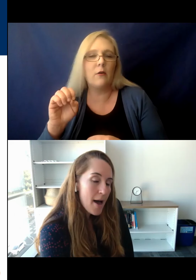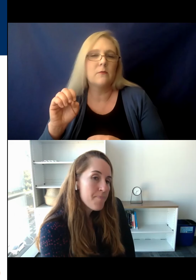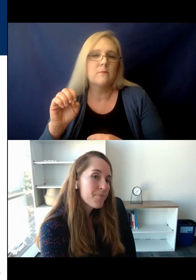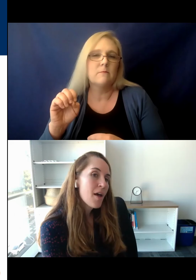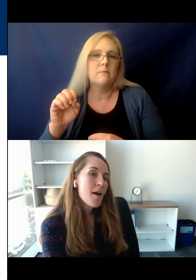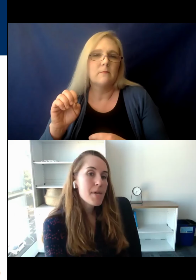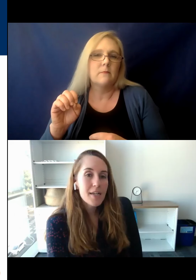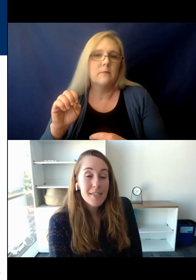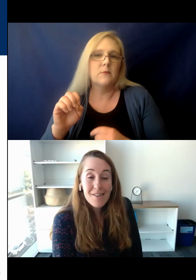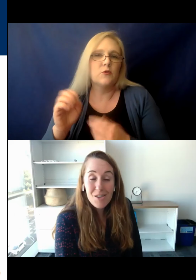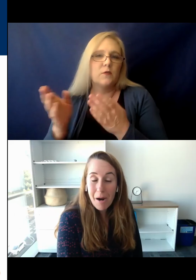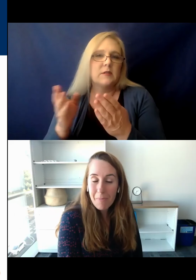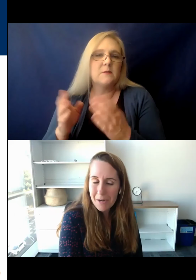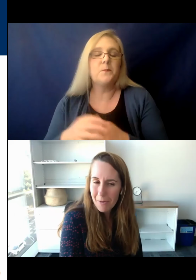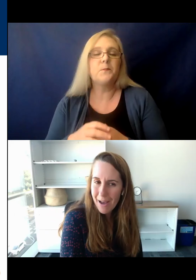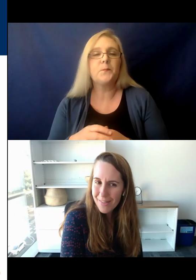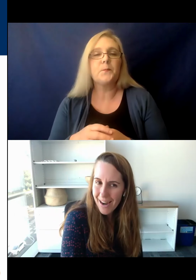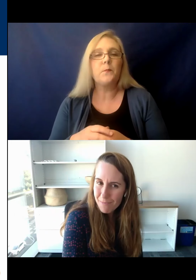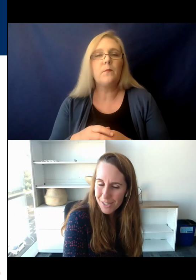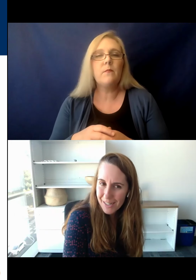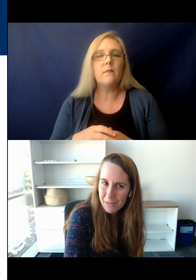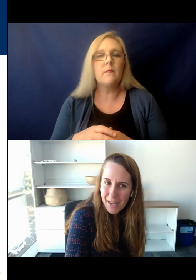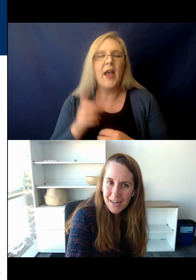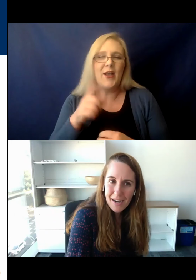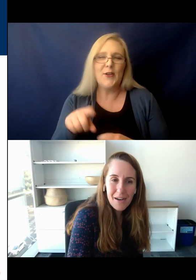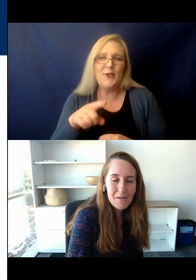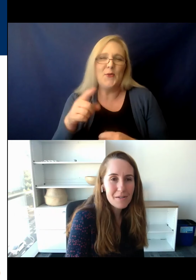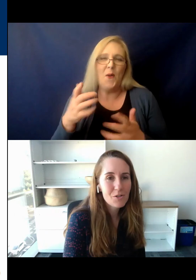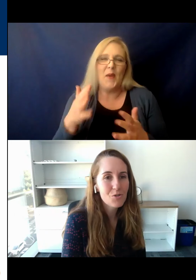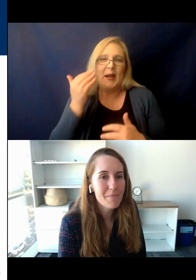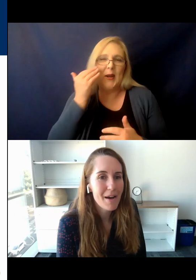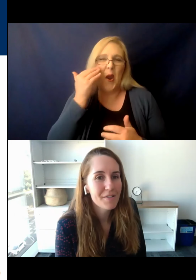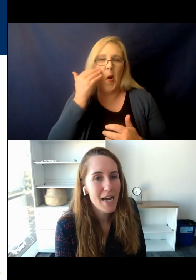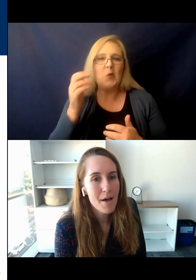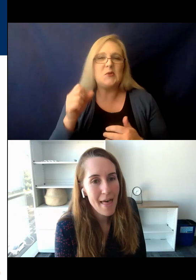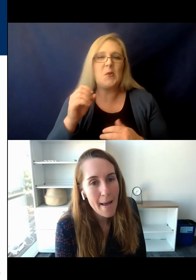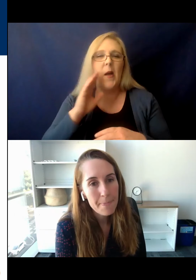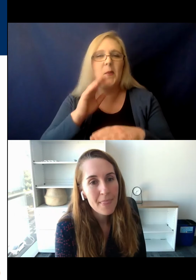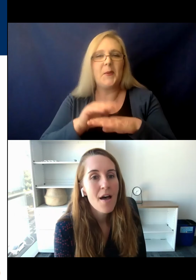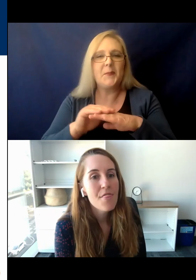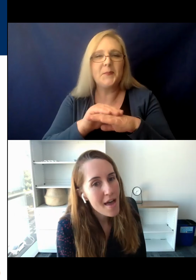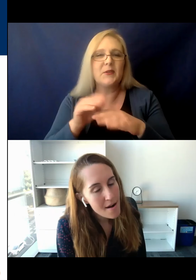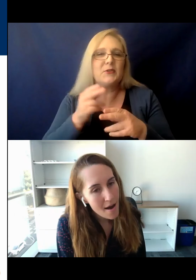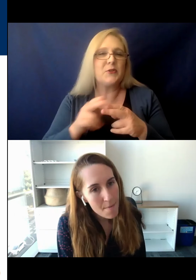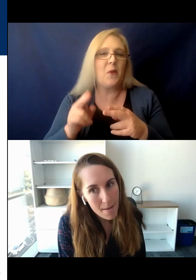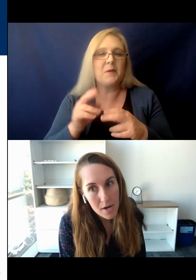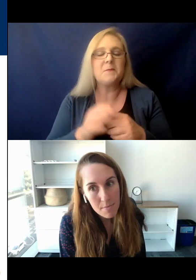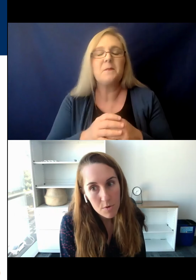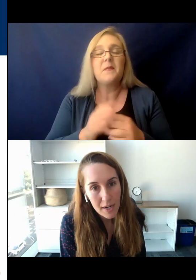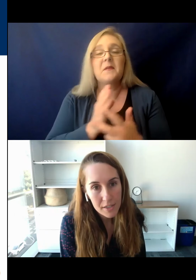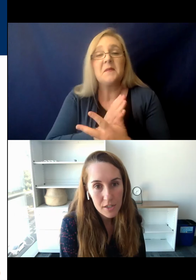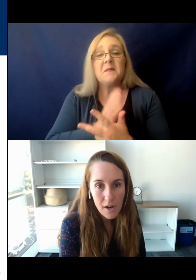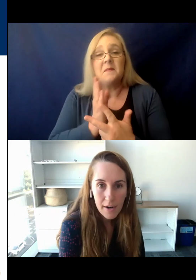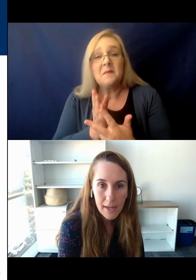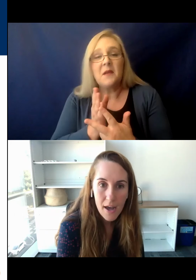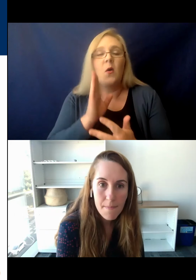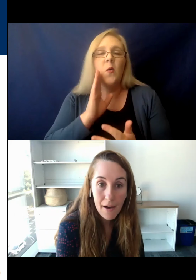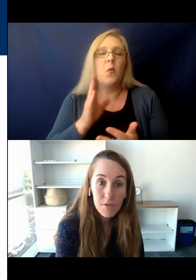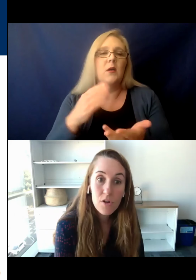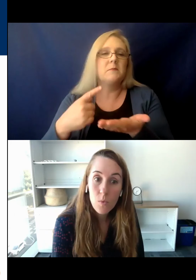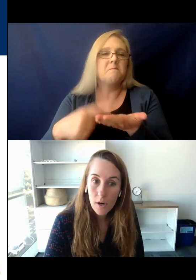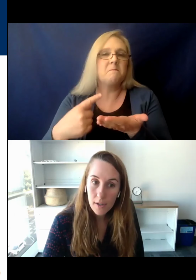communities. Because I think you probably know about that, I'm just going to spend a short amount of time on that. Then I'm going to move on to